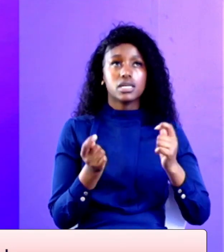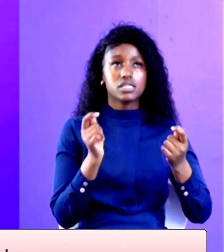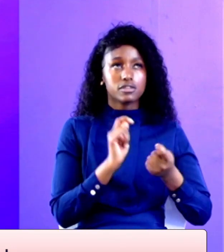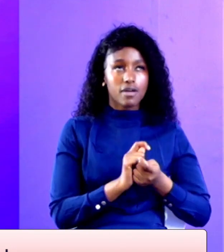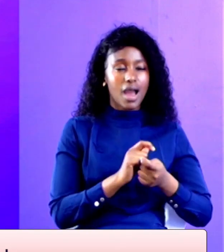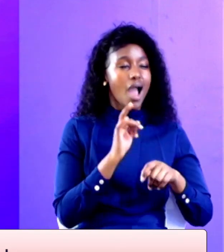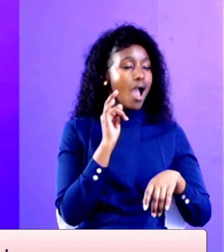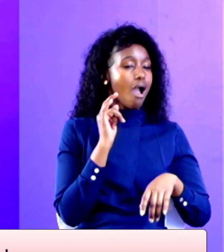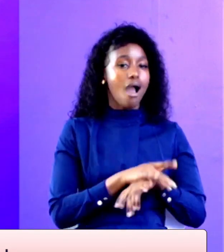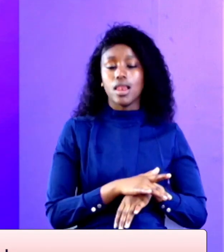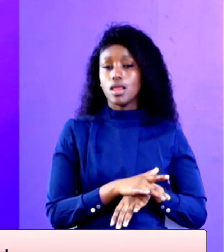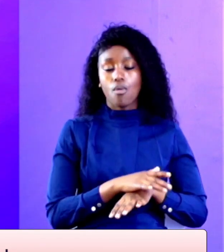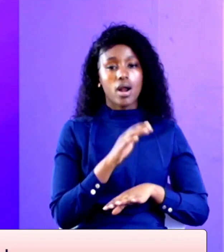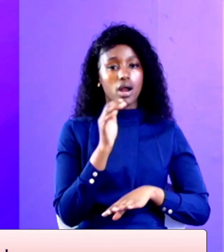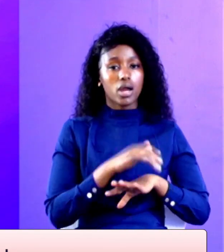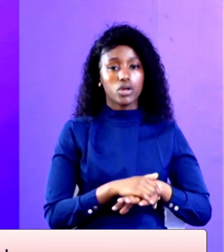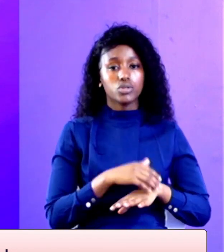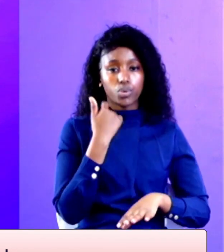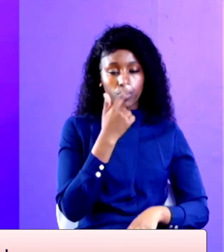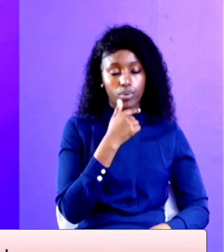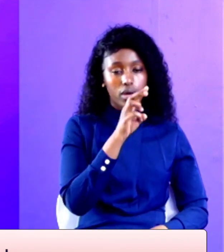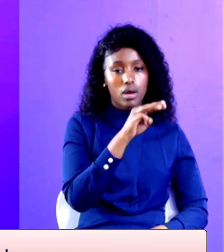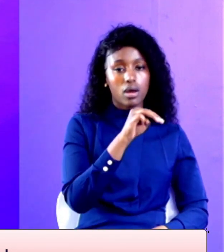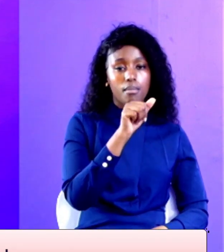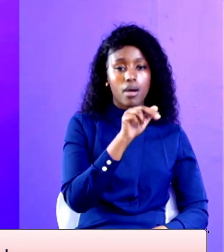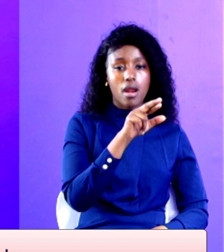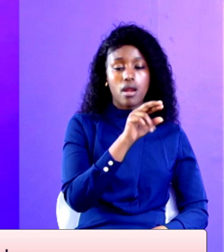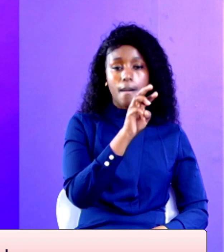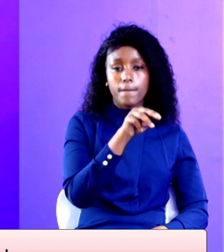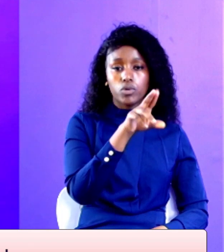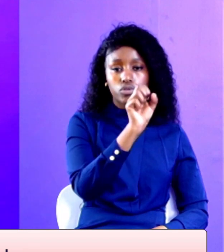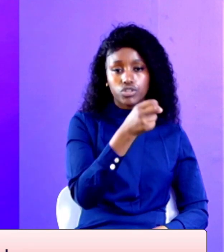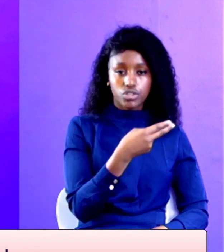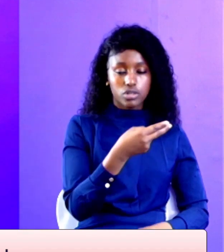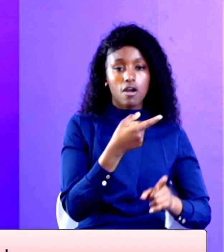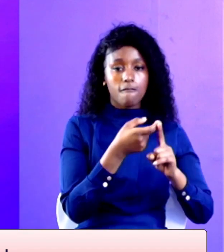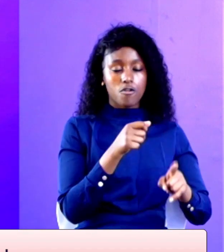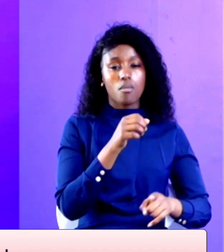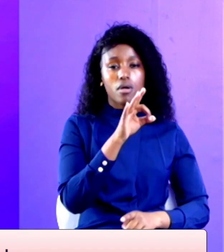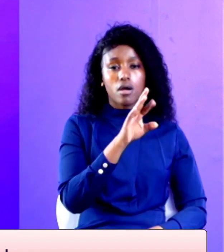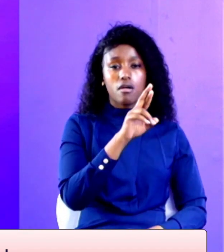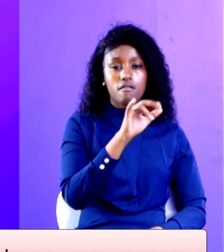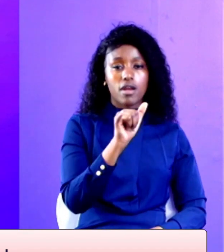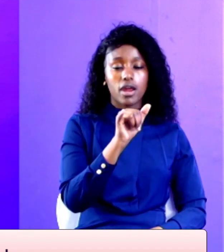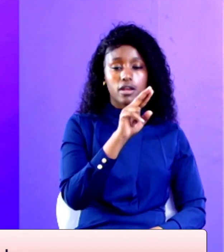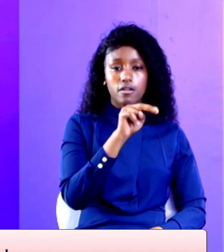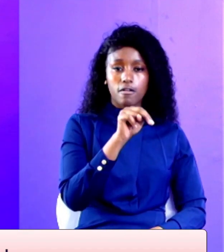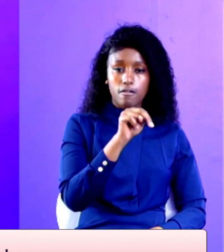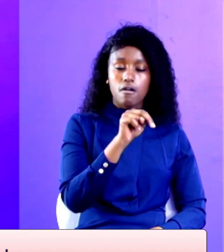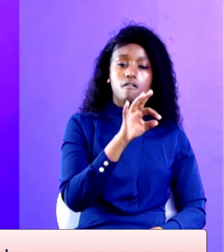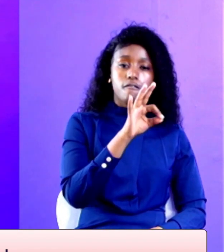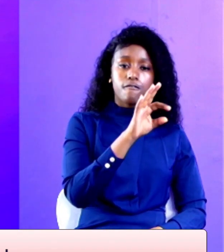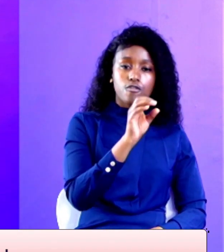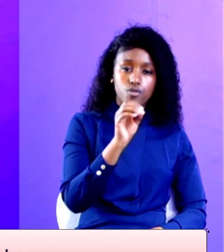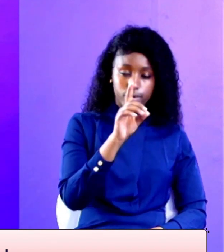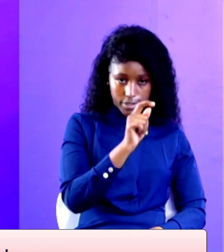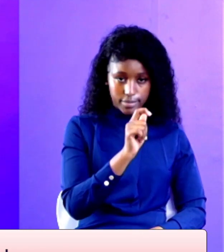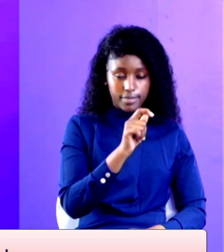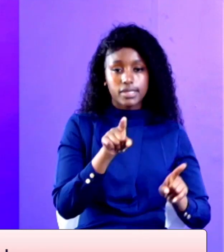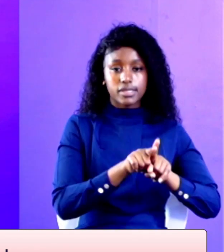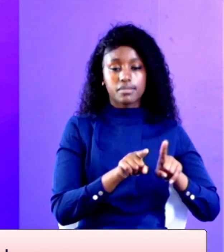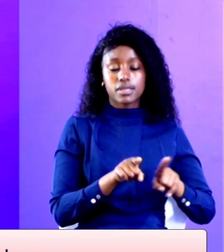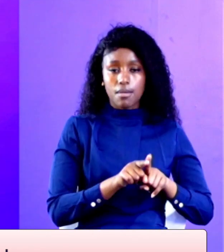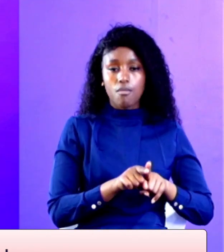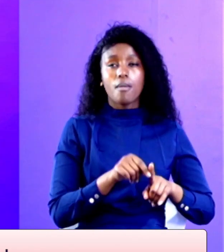early. They bring in Marmoush from Frankfurt. They also did the